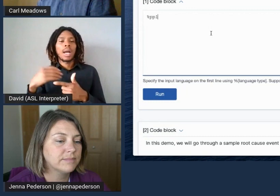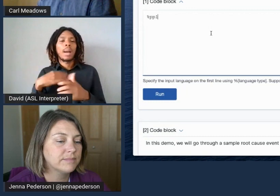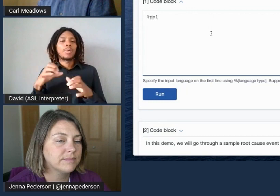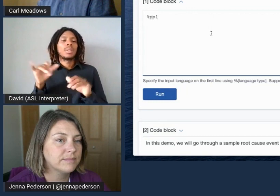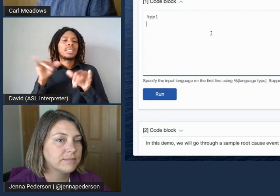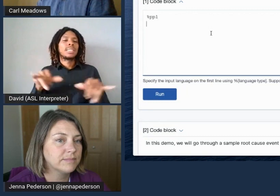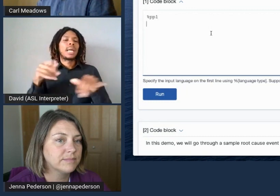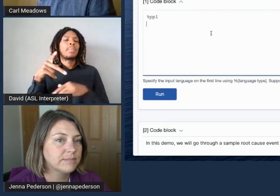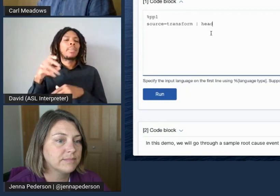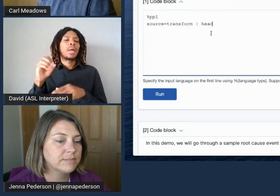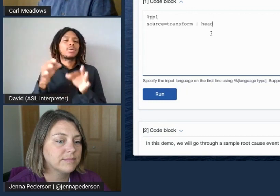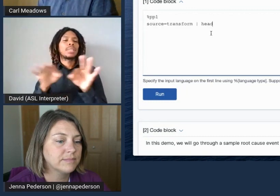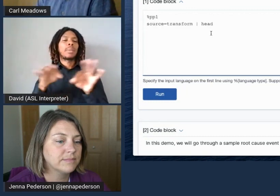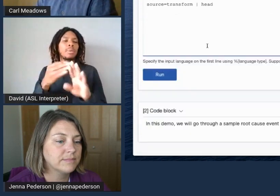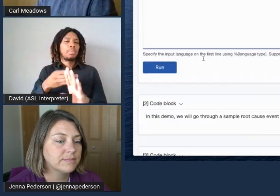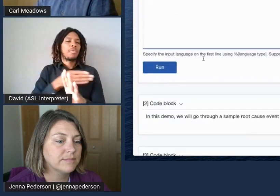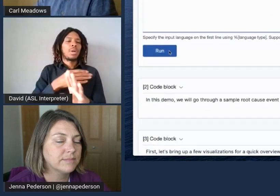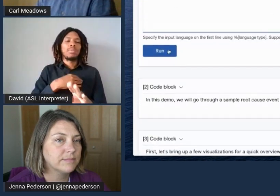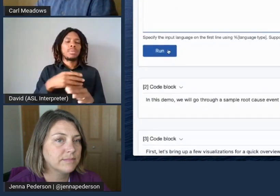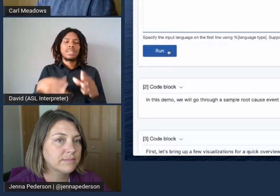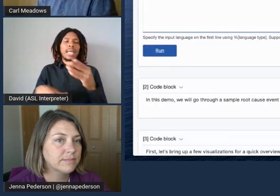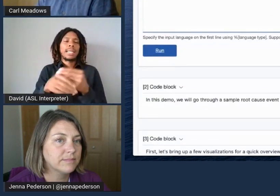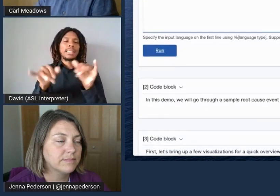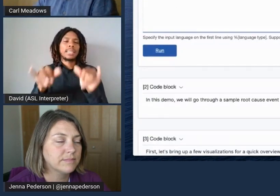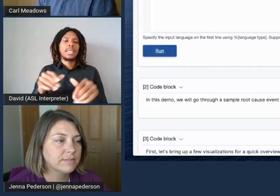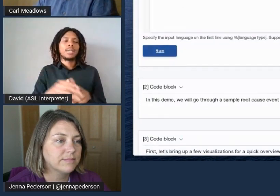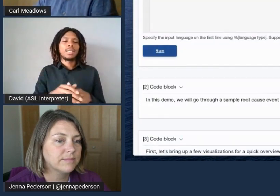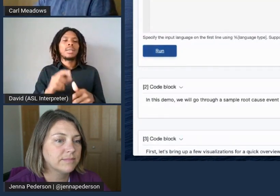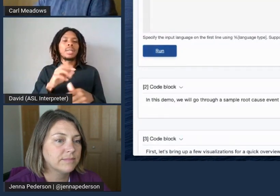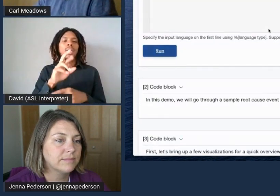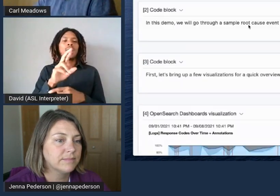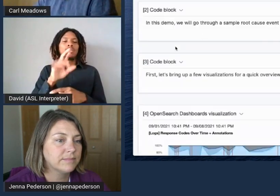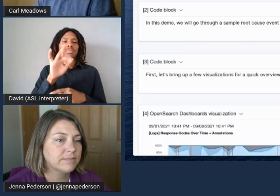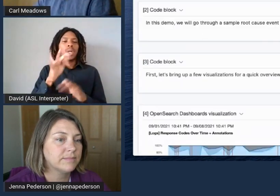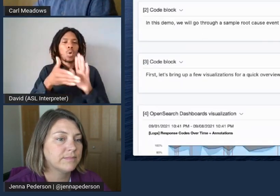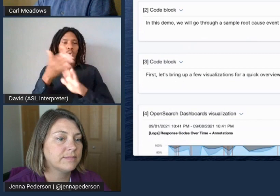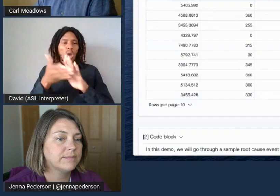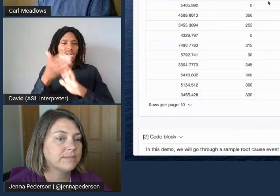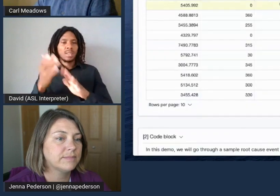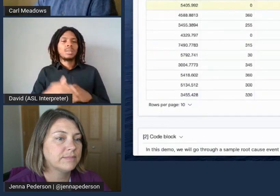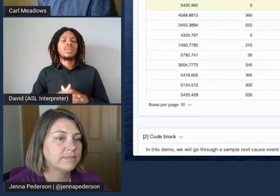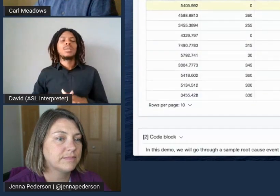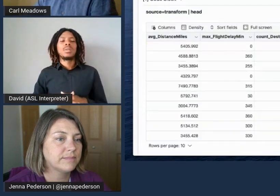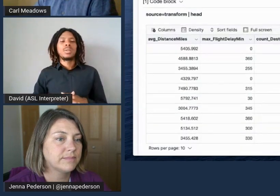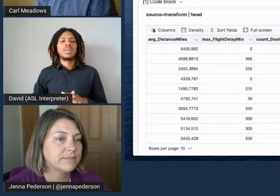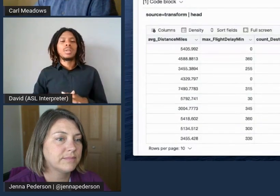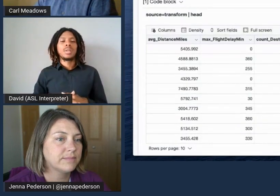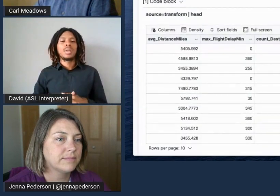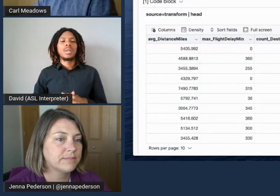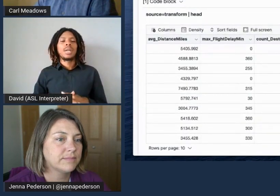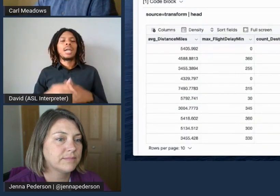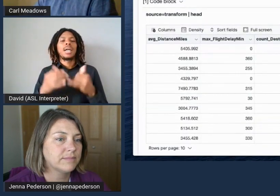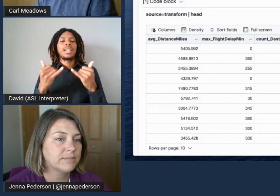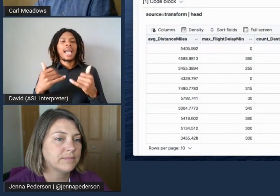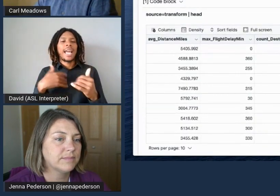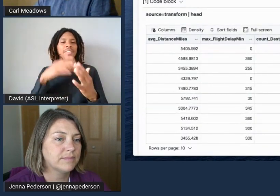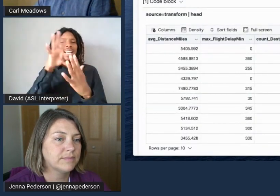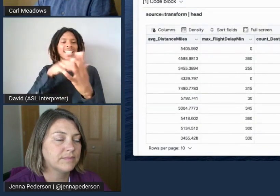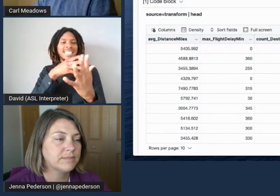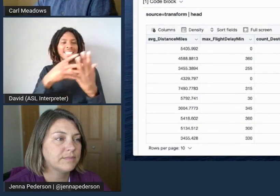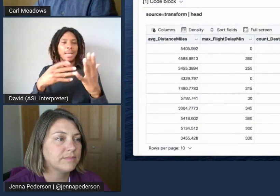PPL statement I did a second ago. And I'll say run. And now I've got that table I just showed